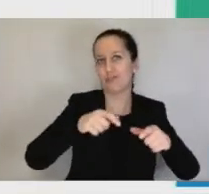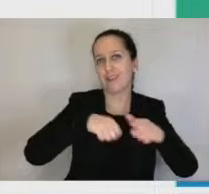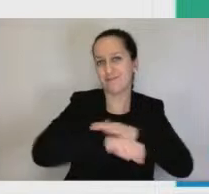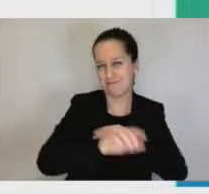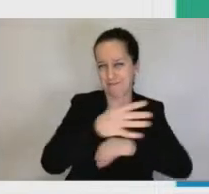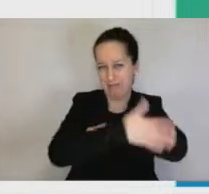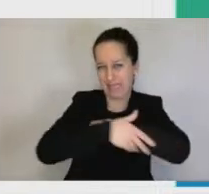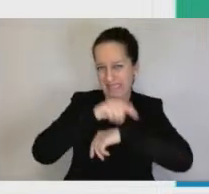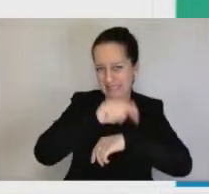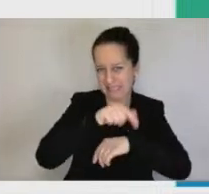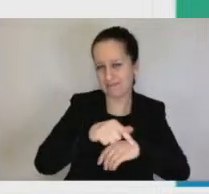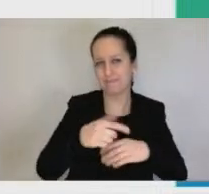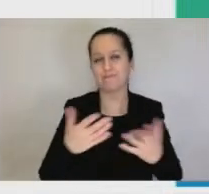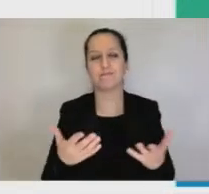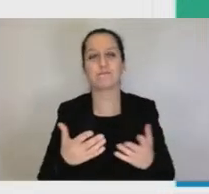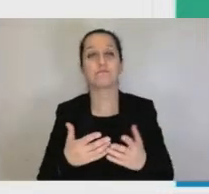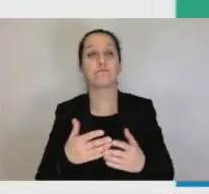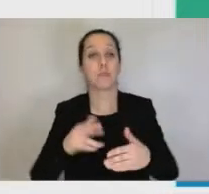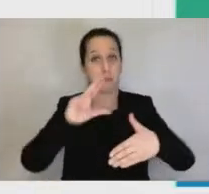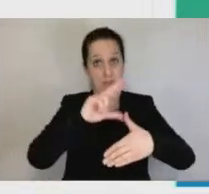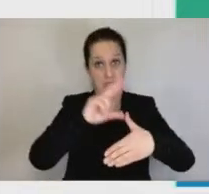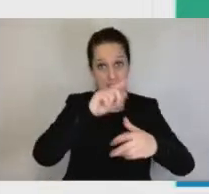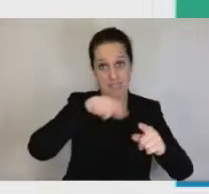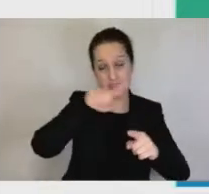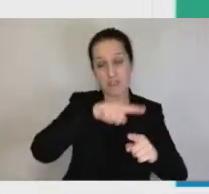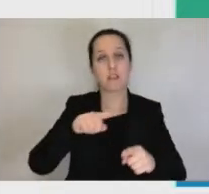population. For the 9 countries in Latin America, without